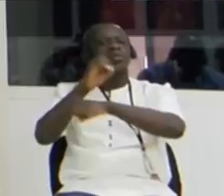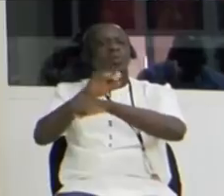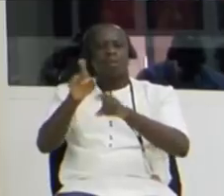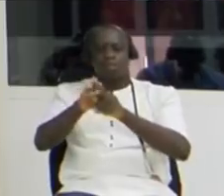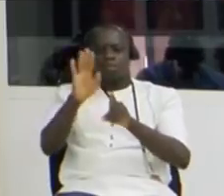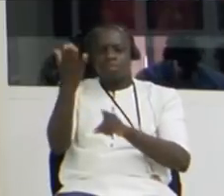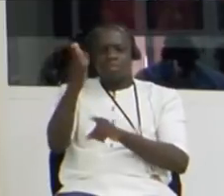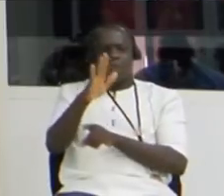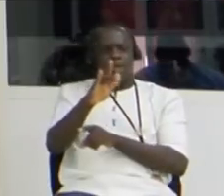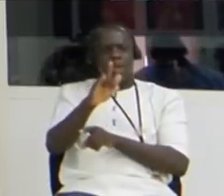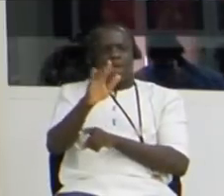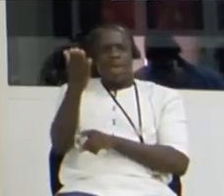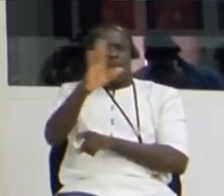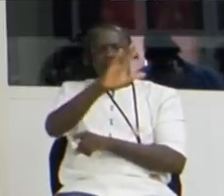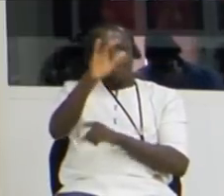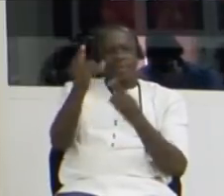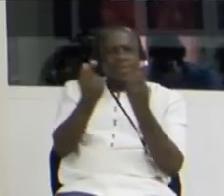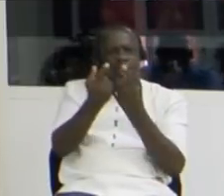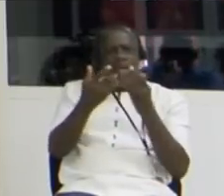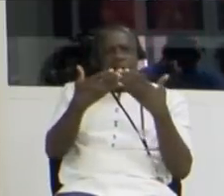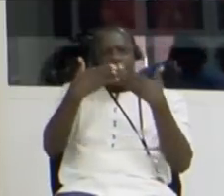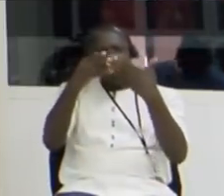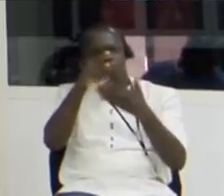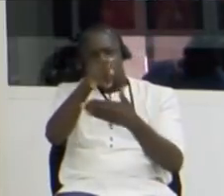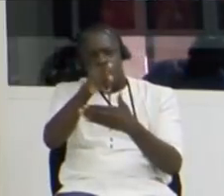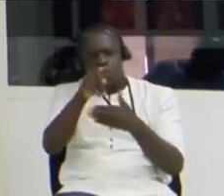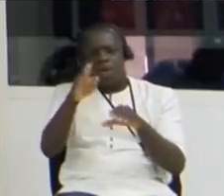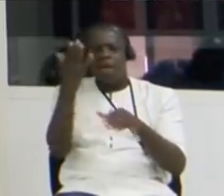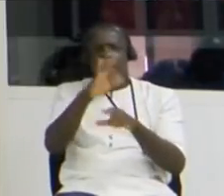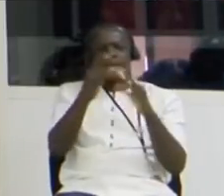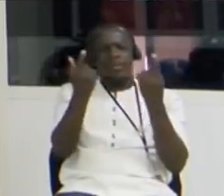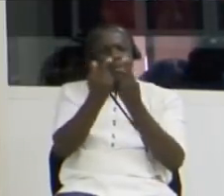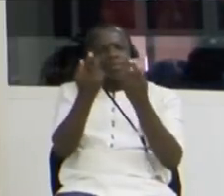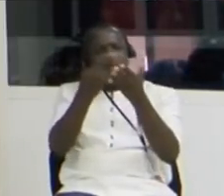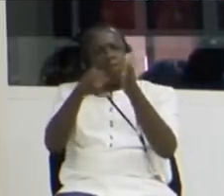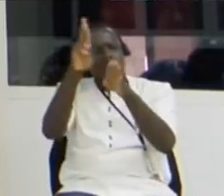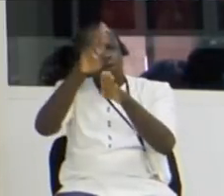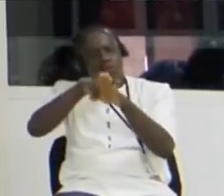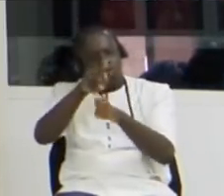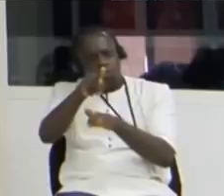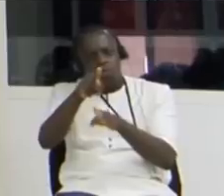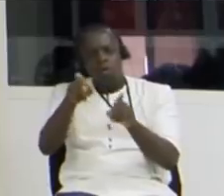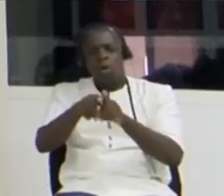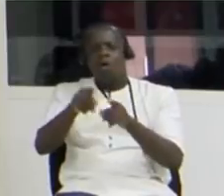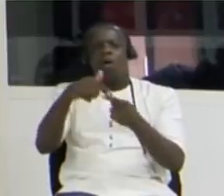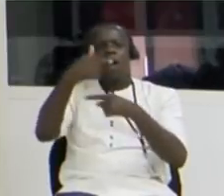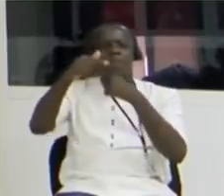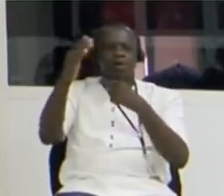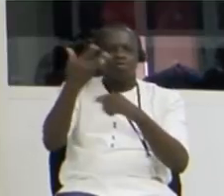to you or report to you in terms of something that had been done to them? No.